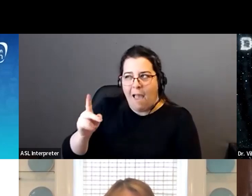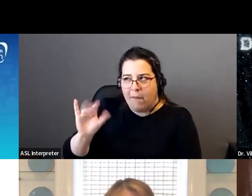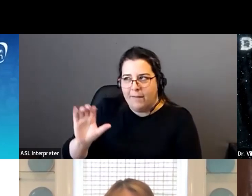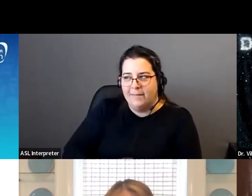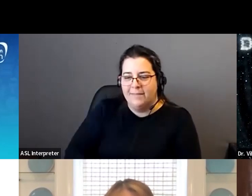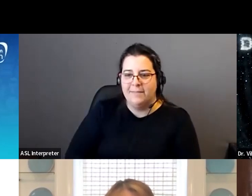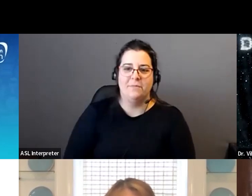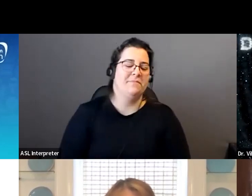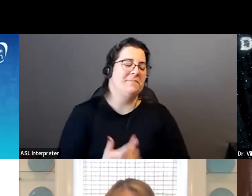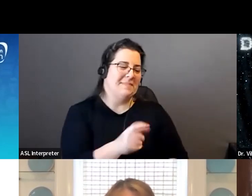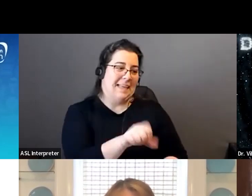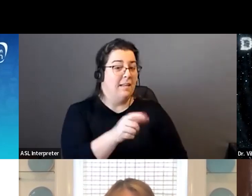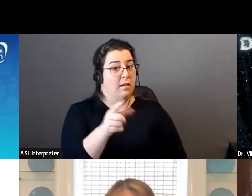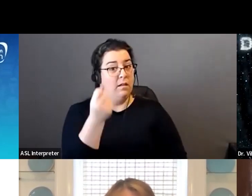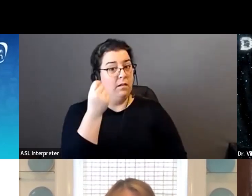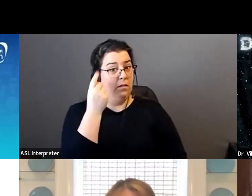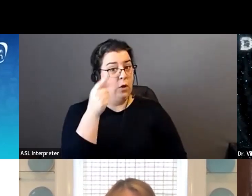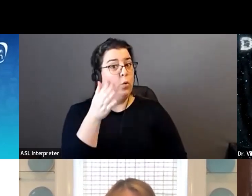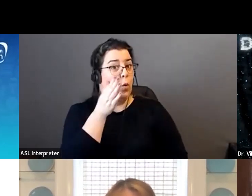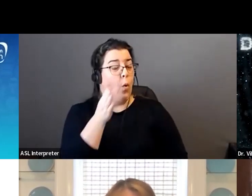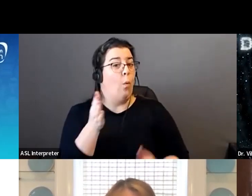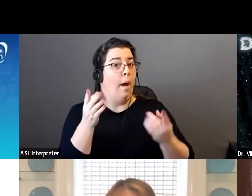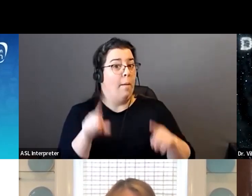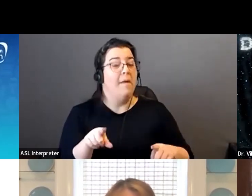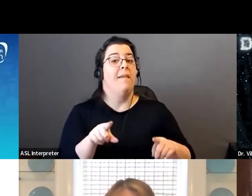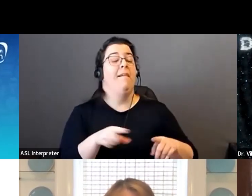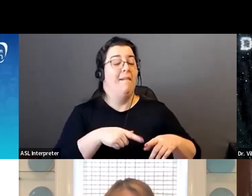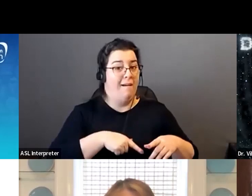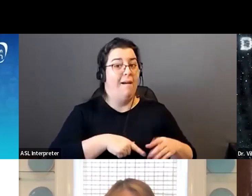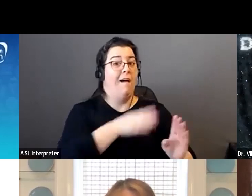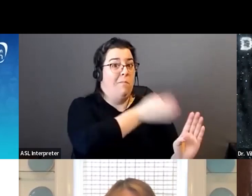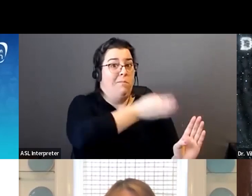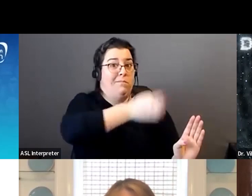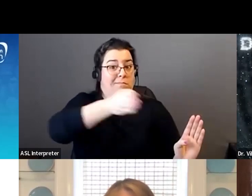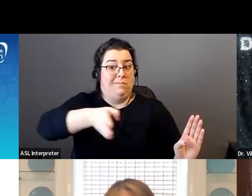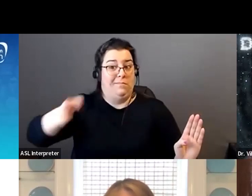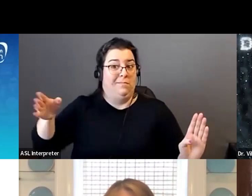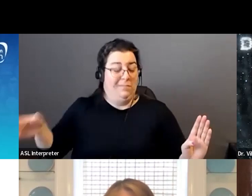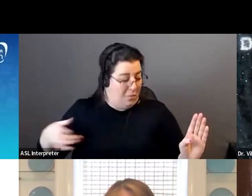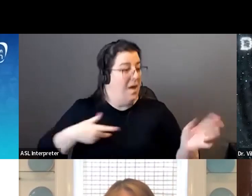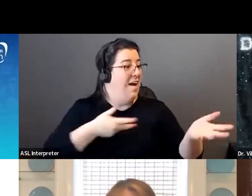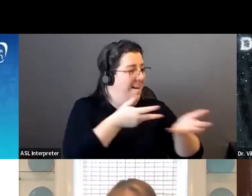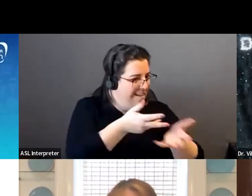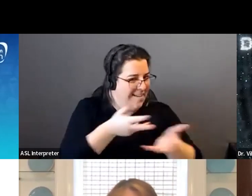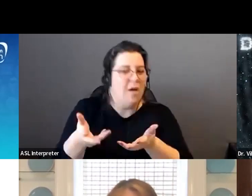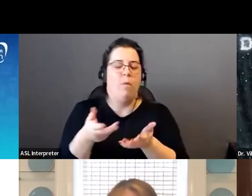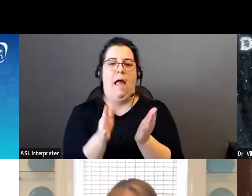going to be asking for, testimonial. Yeah. And one thing I also